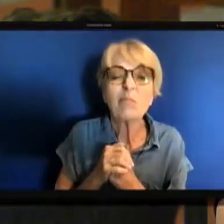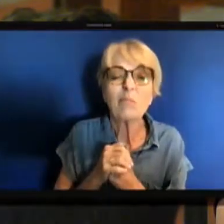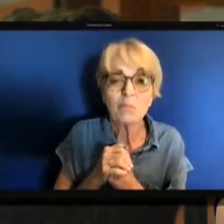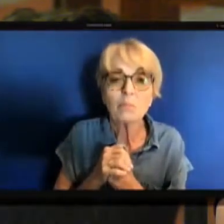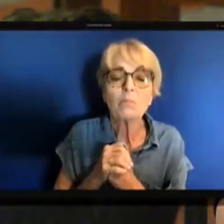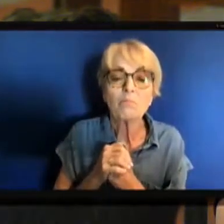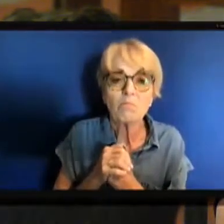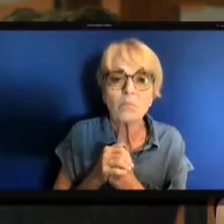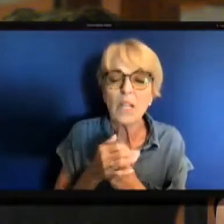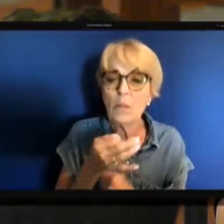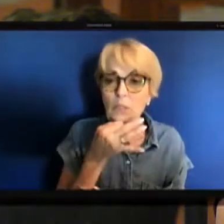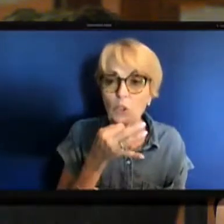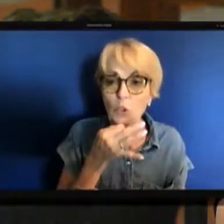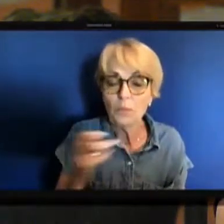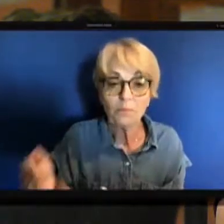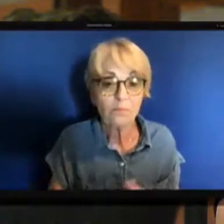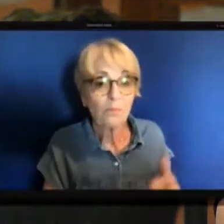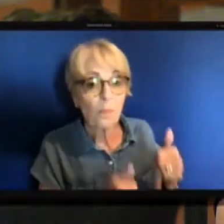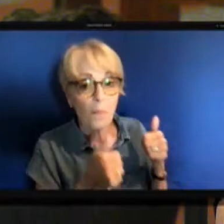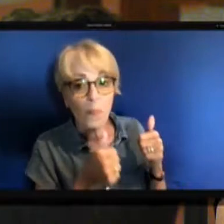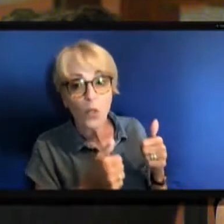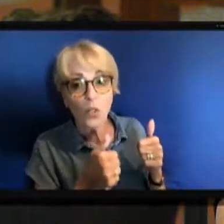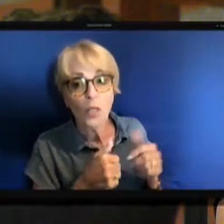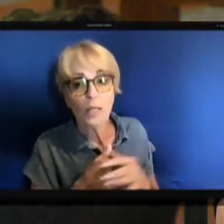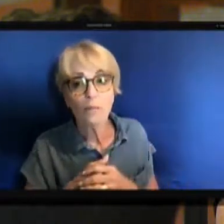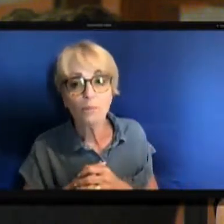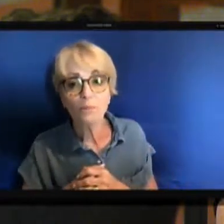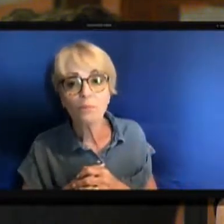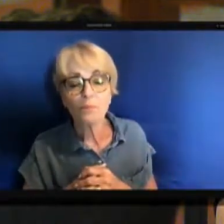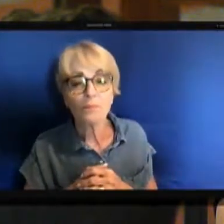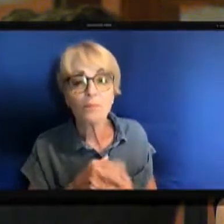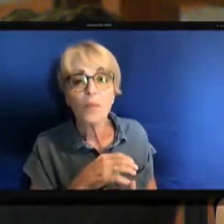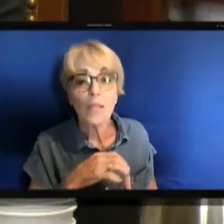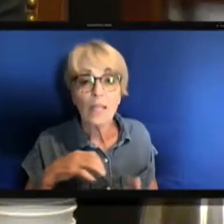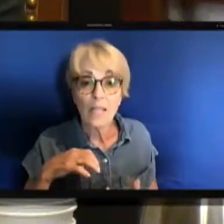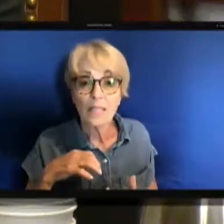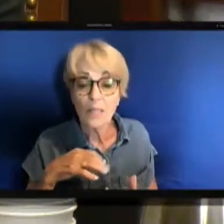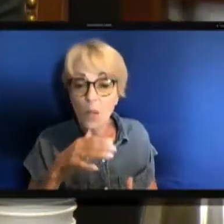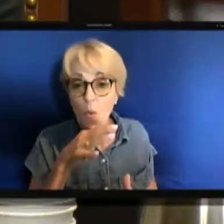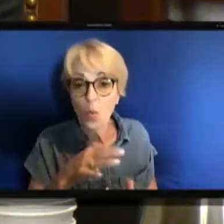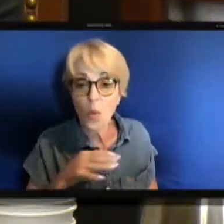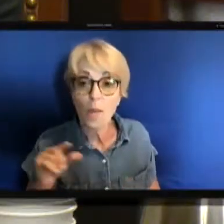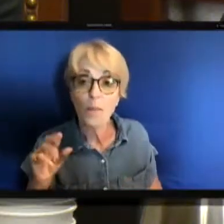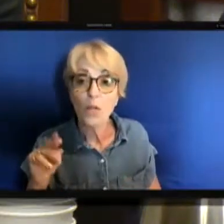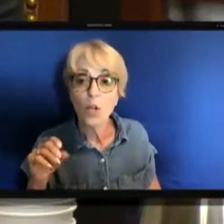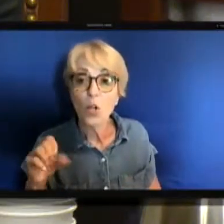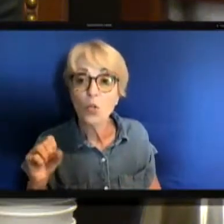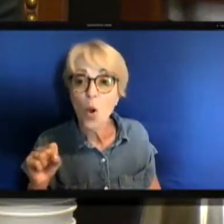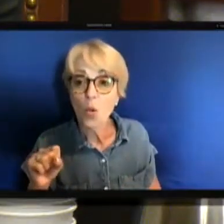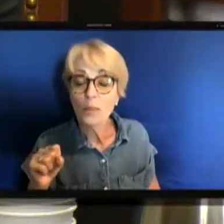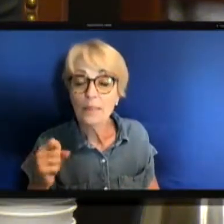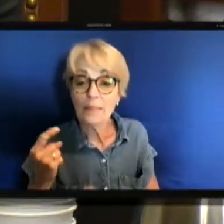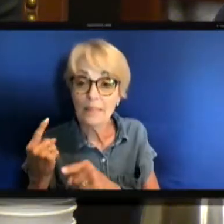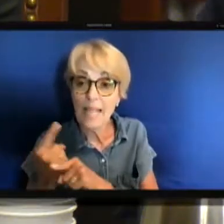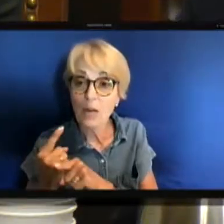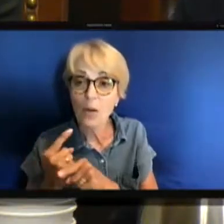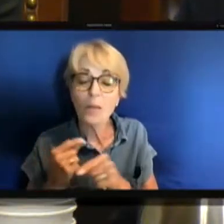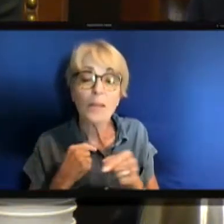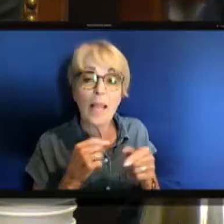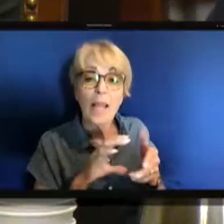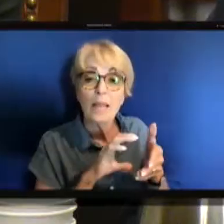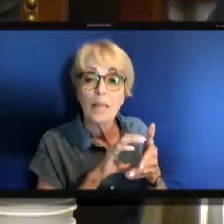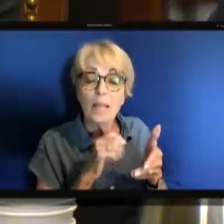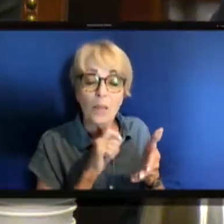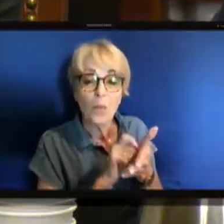Good. And if Councilwoman Gross is accurate, then we just cut the check and we're done, right? It doesn't hinge solely on